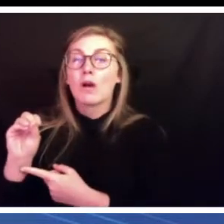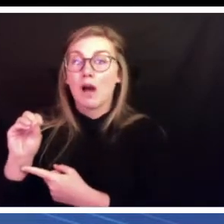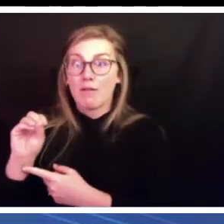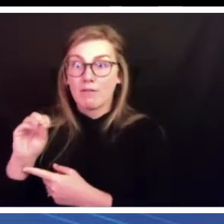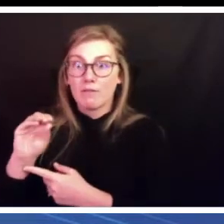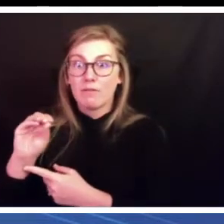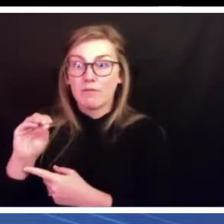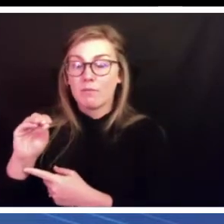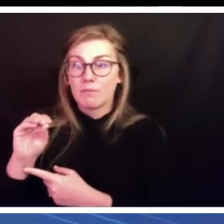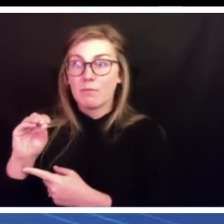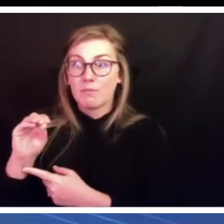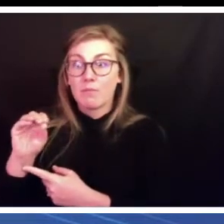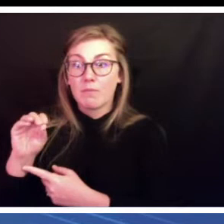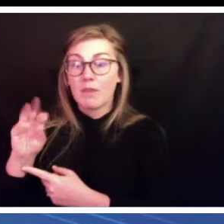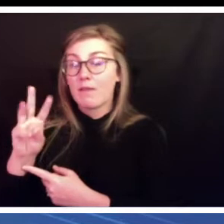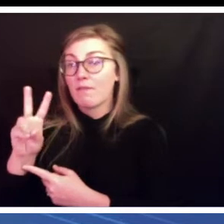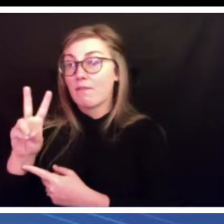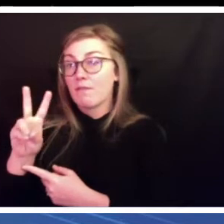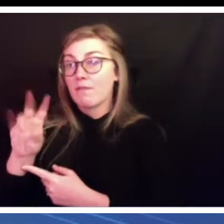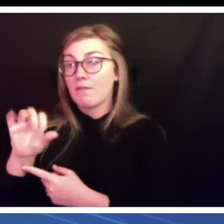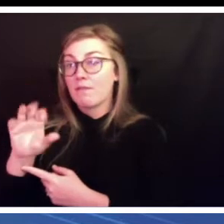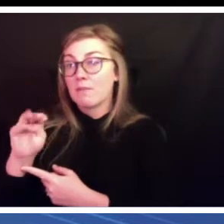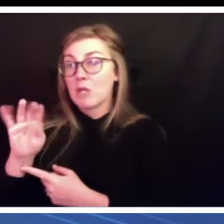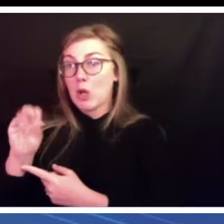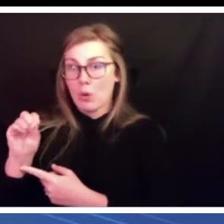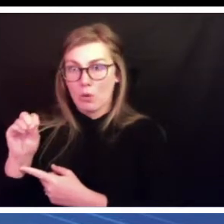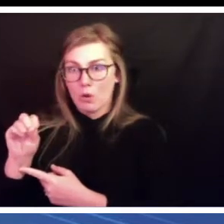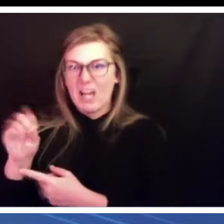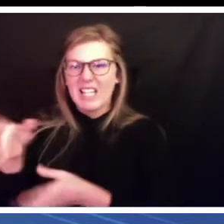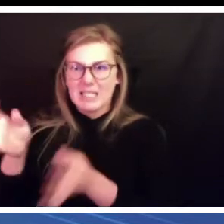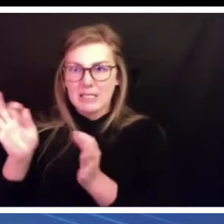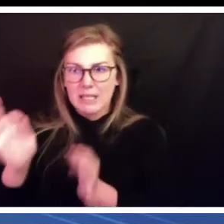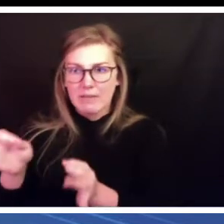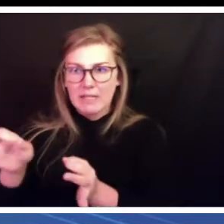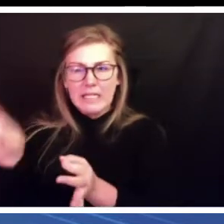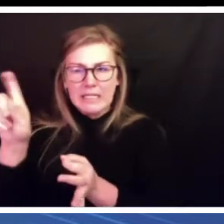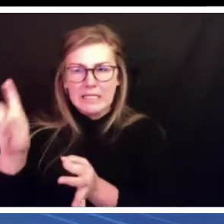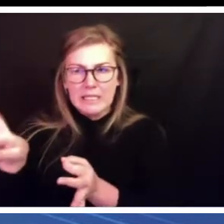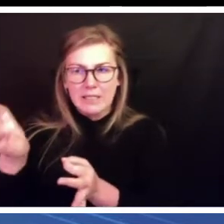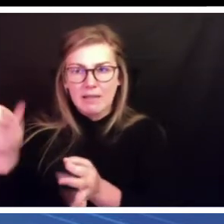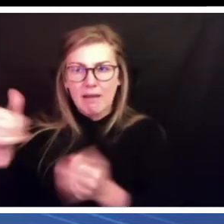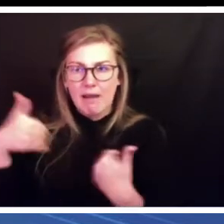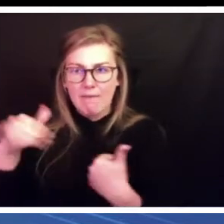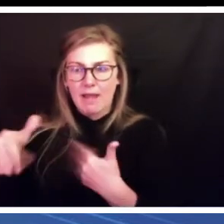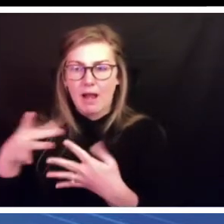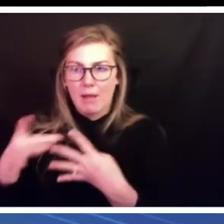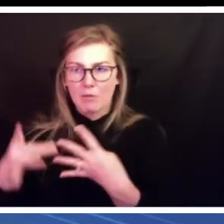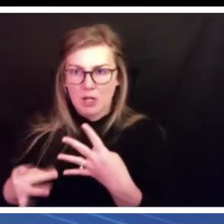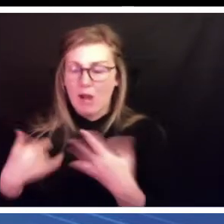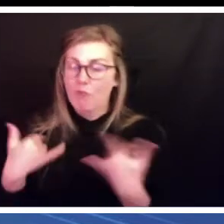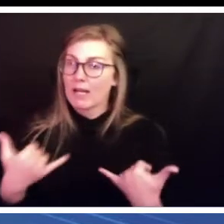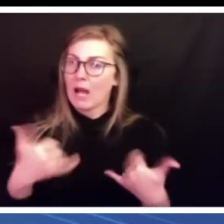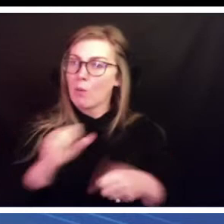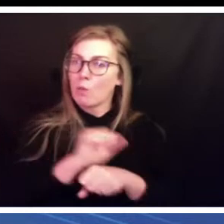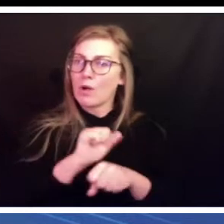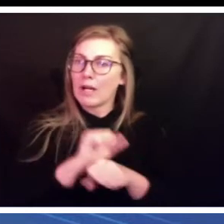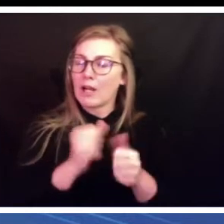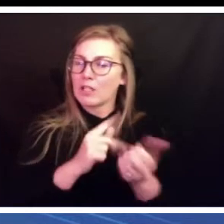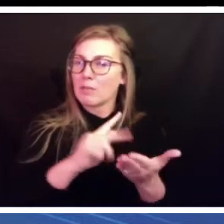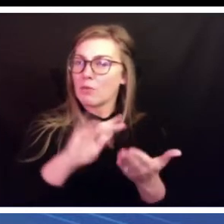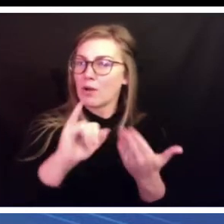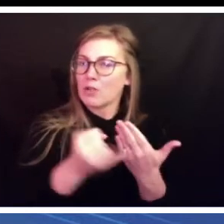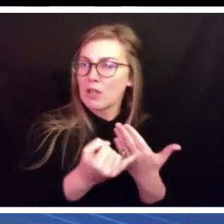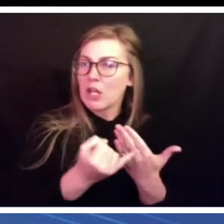and what have you. Vimeo absolutely should have that option. I have filmmakers I'm working with currently who are doing educational distribution.